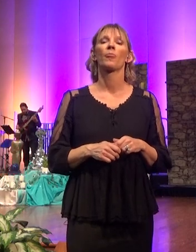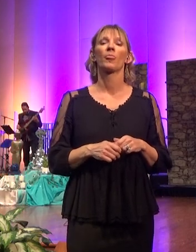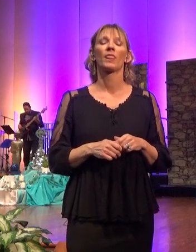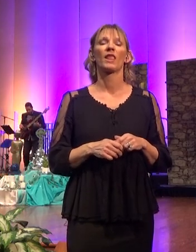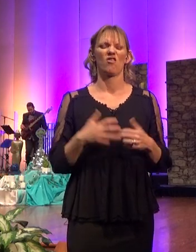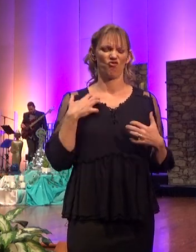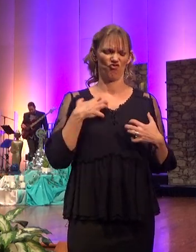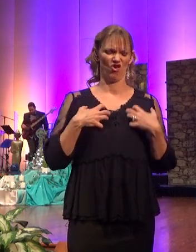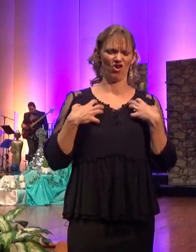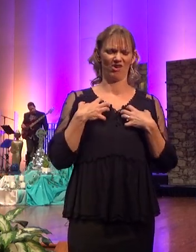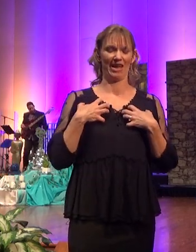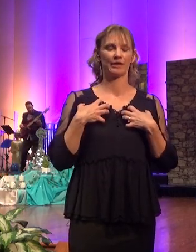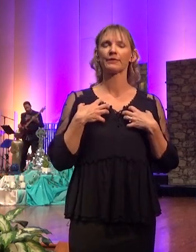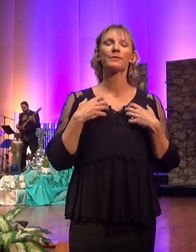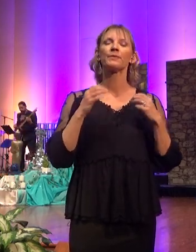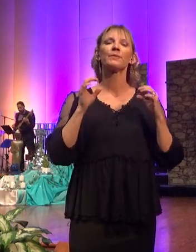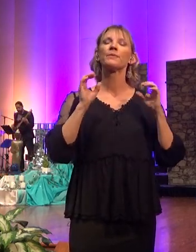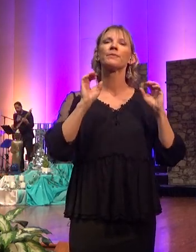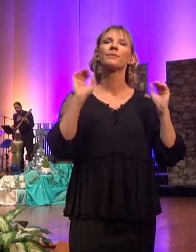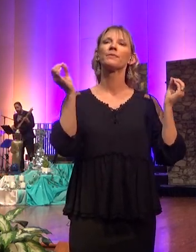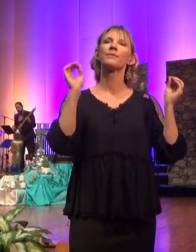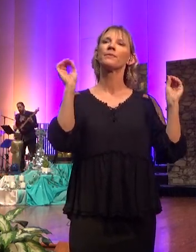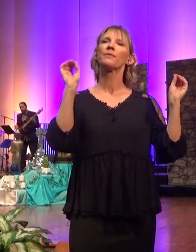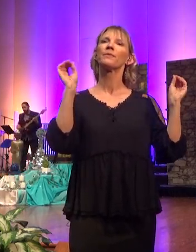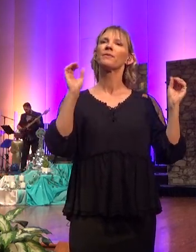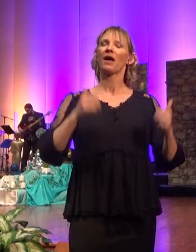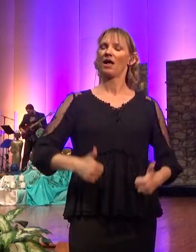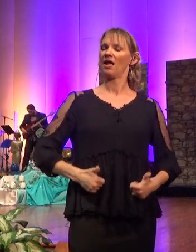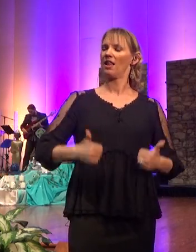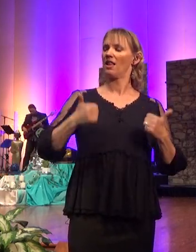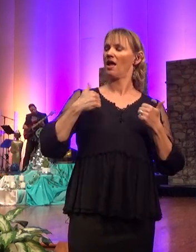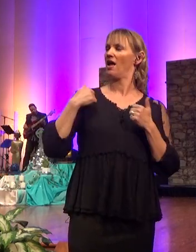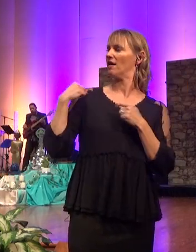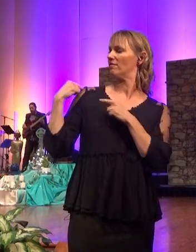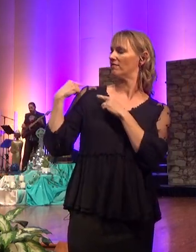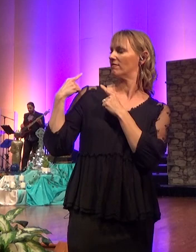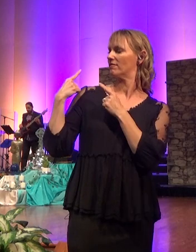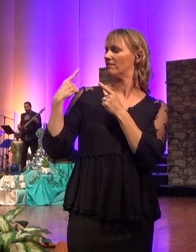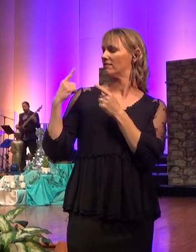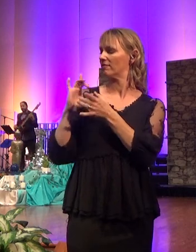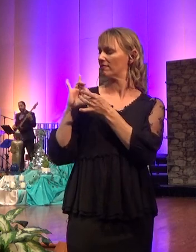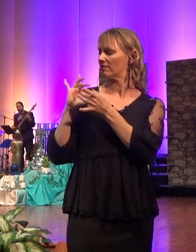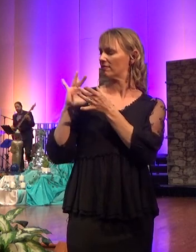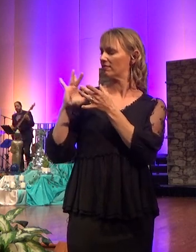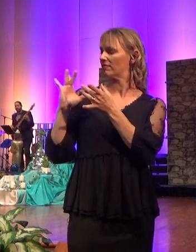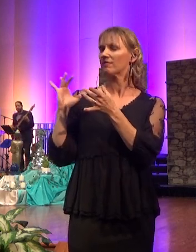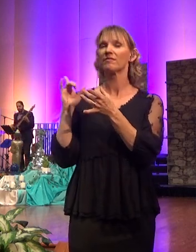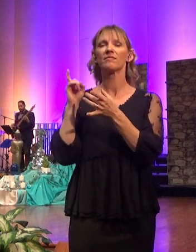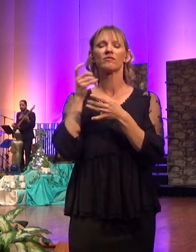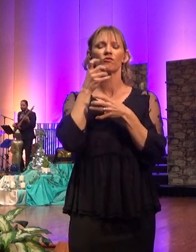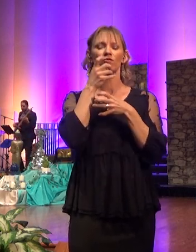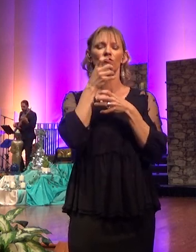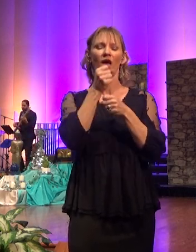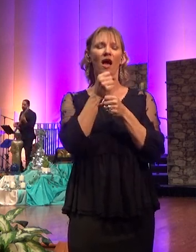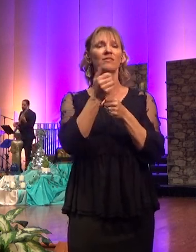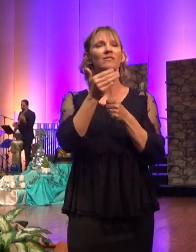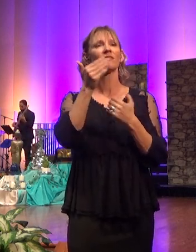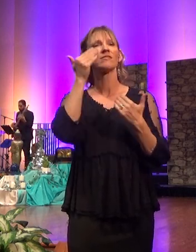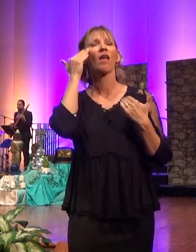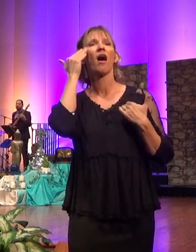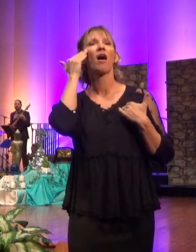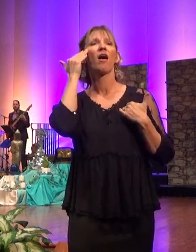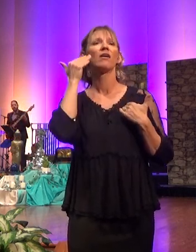regrets of a life left behind. I just trust in the knowing of the one